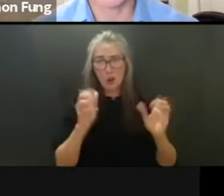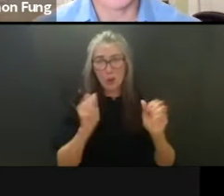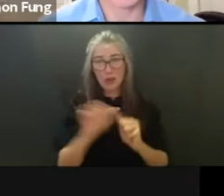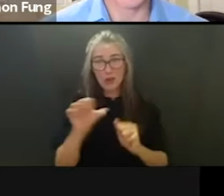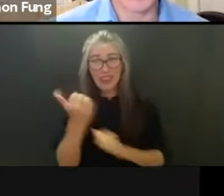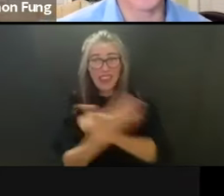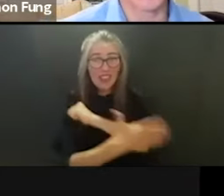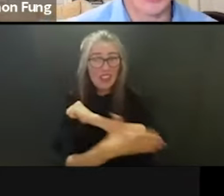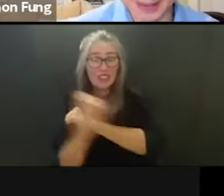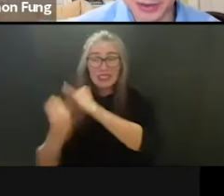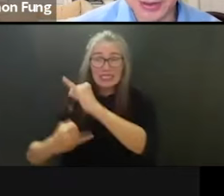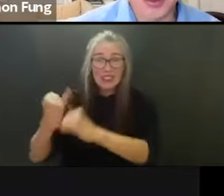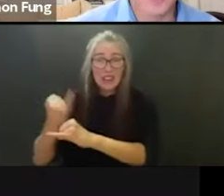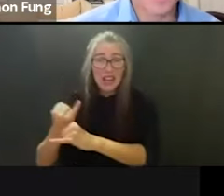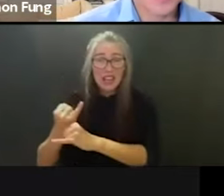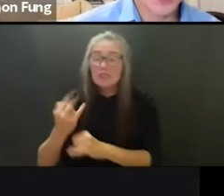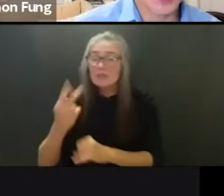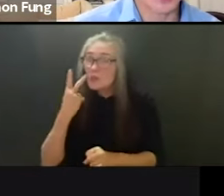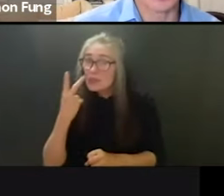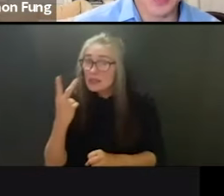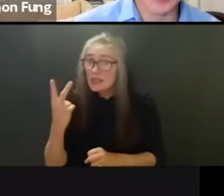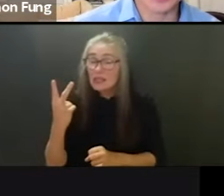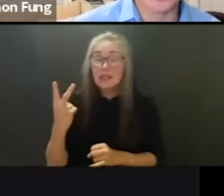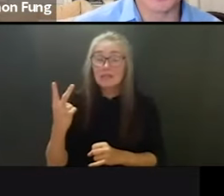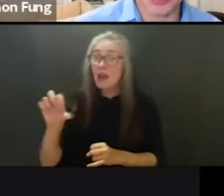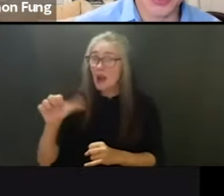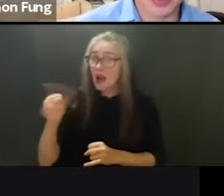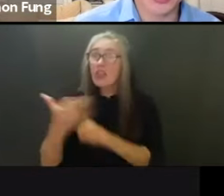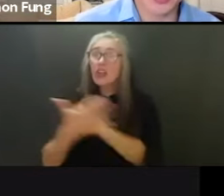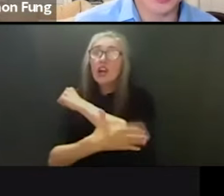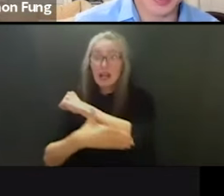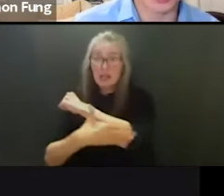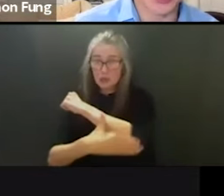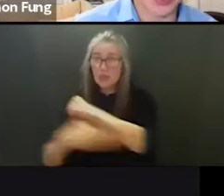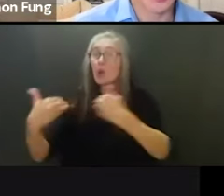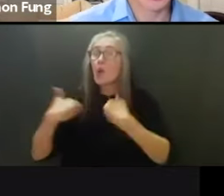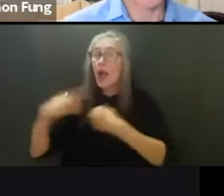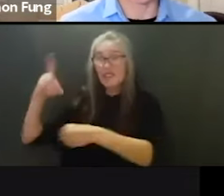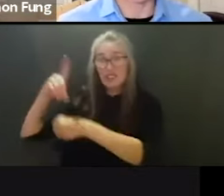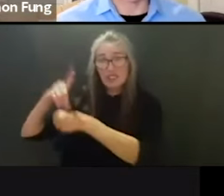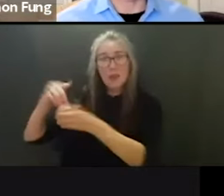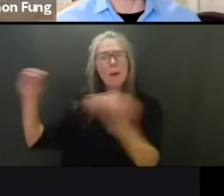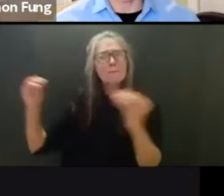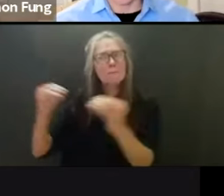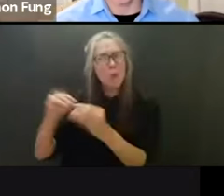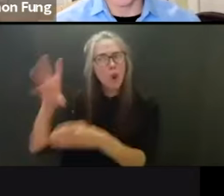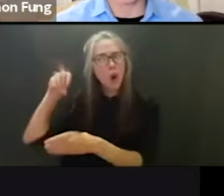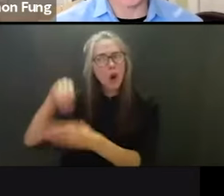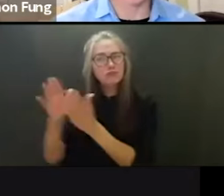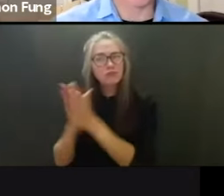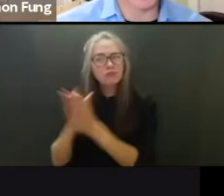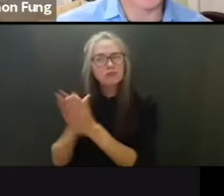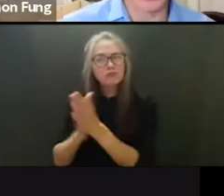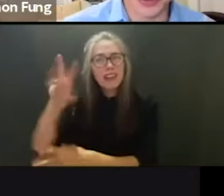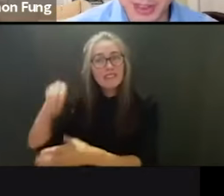by international standards. A lot of countries, most countries with democracies that have been